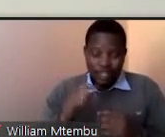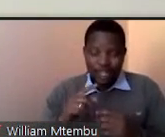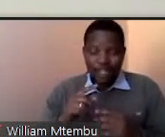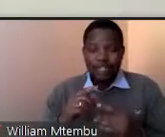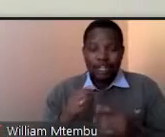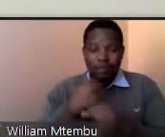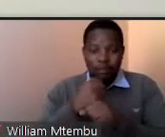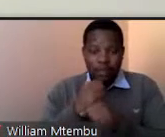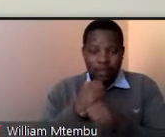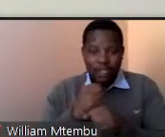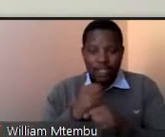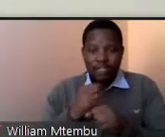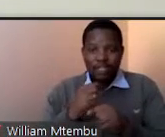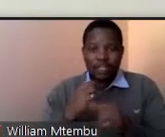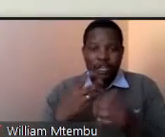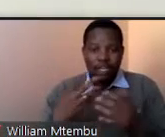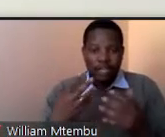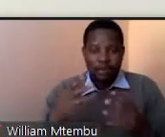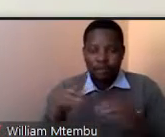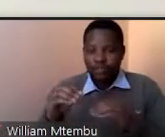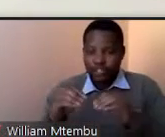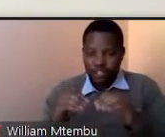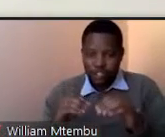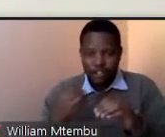in the prices of the